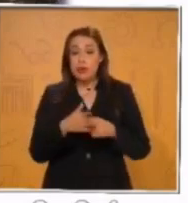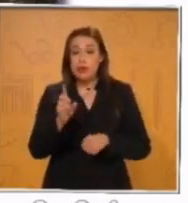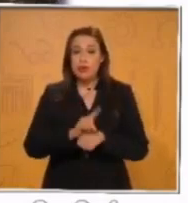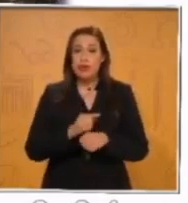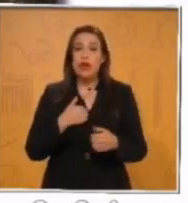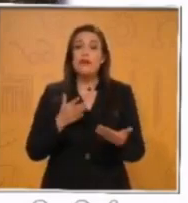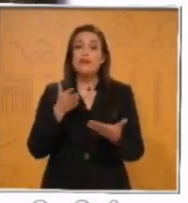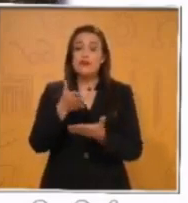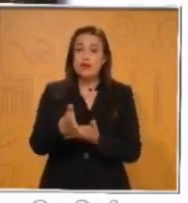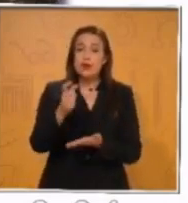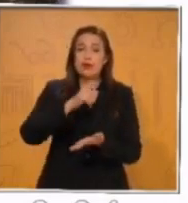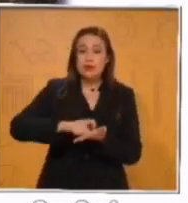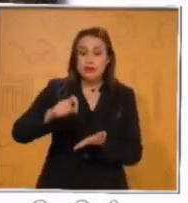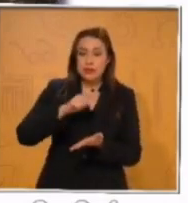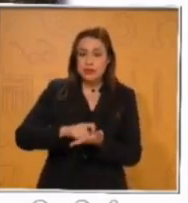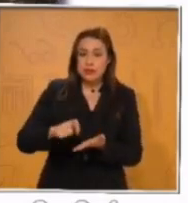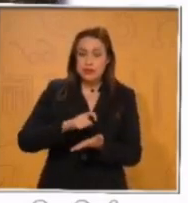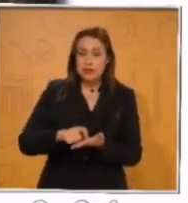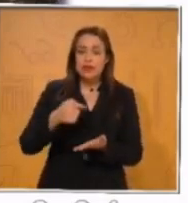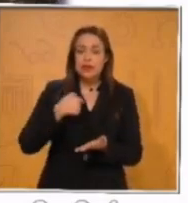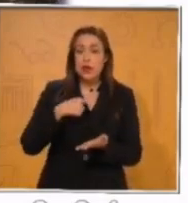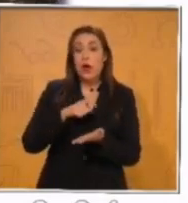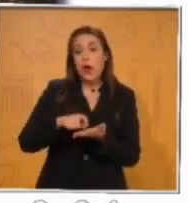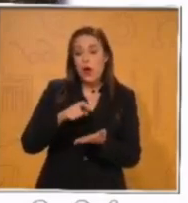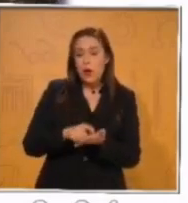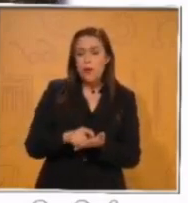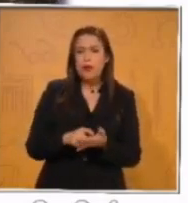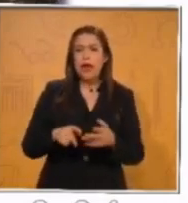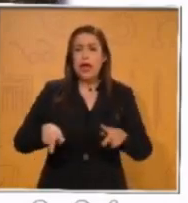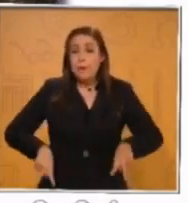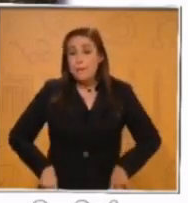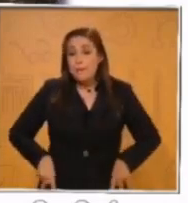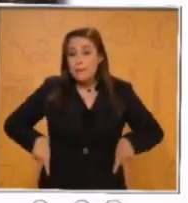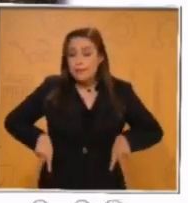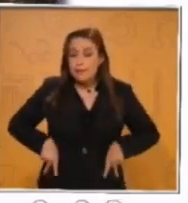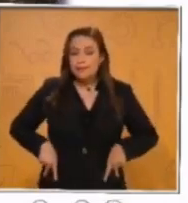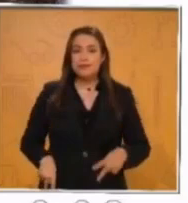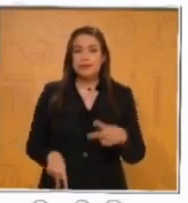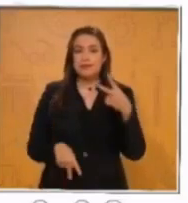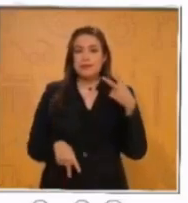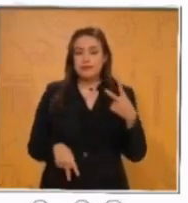I bought some jeans and 2 caps.